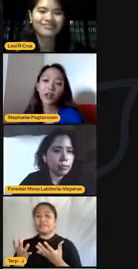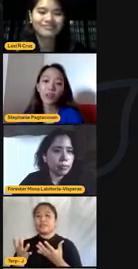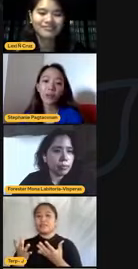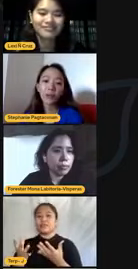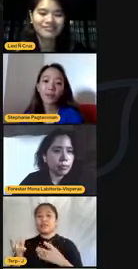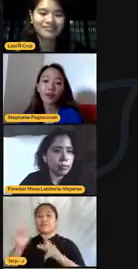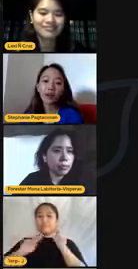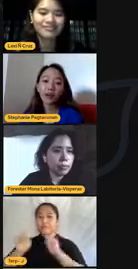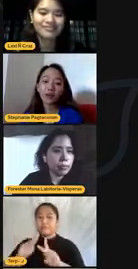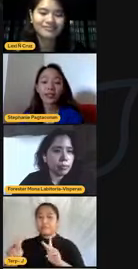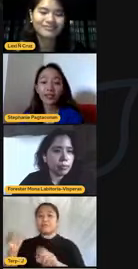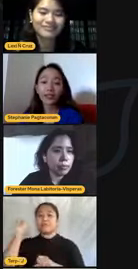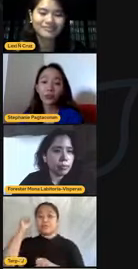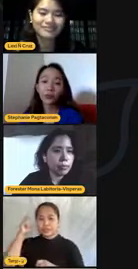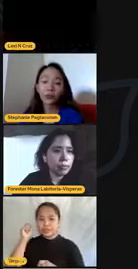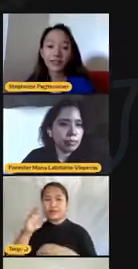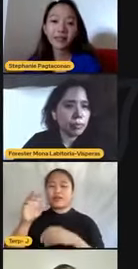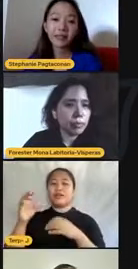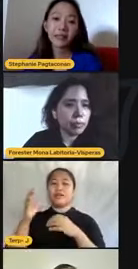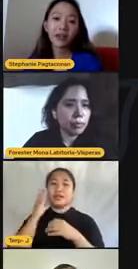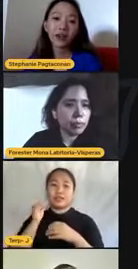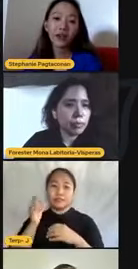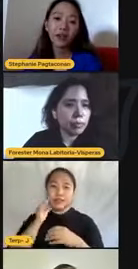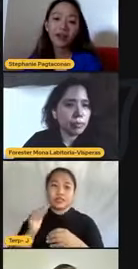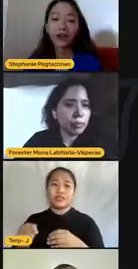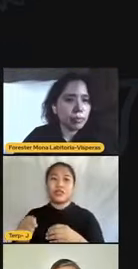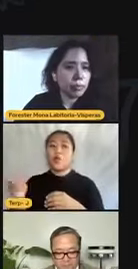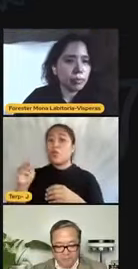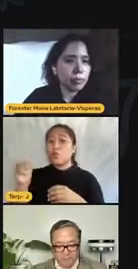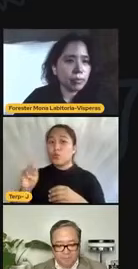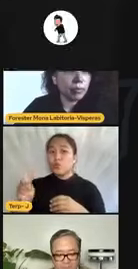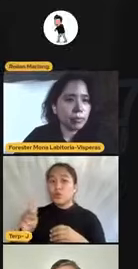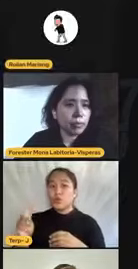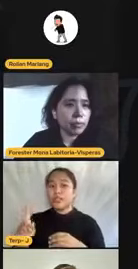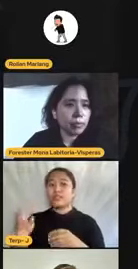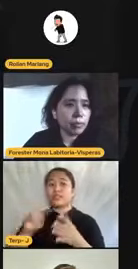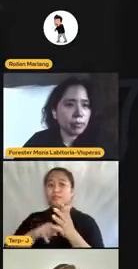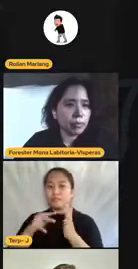and also what's the meaning of the Down